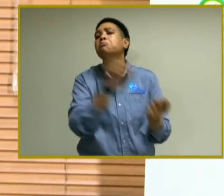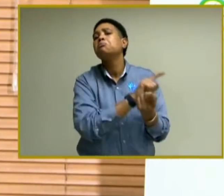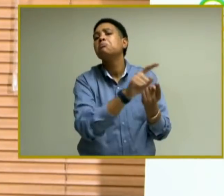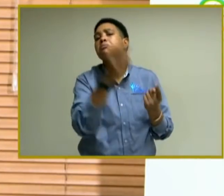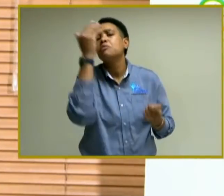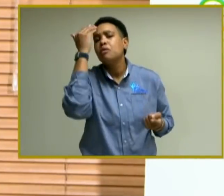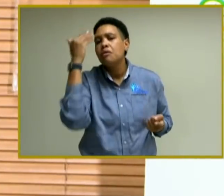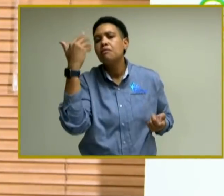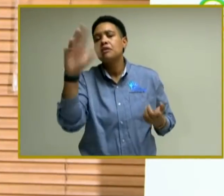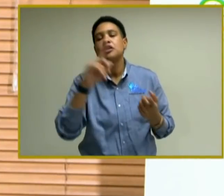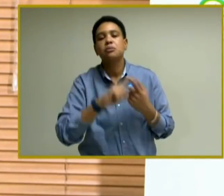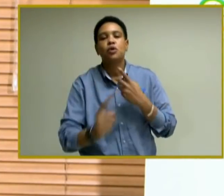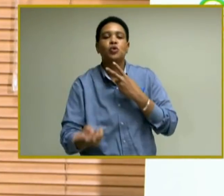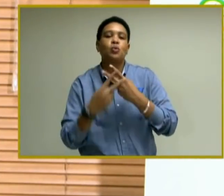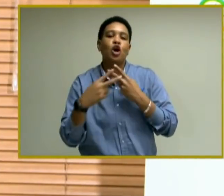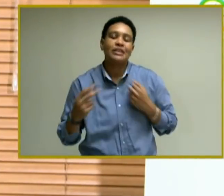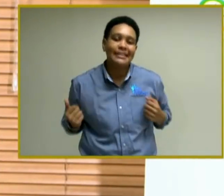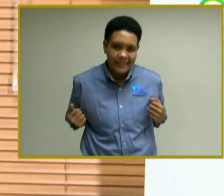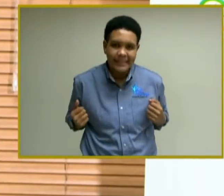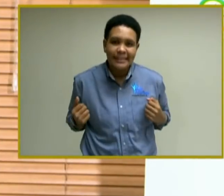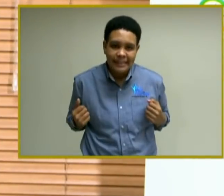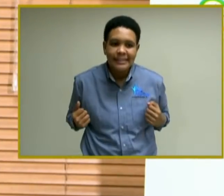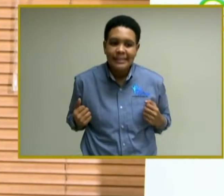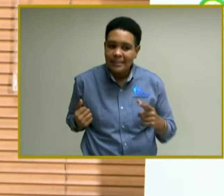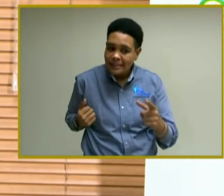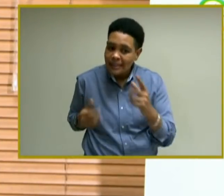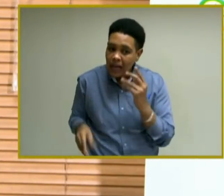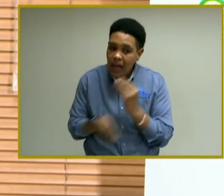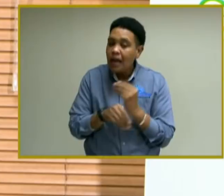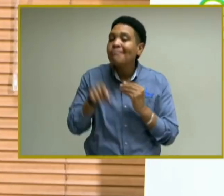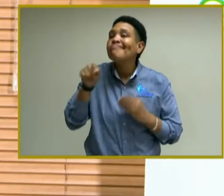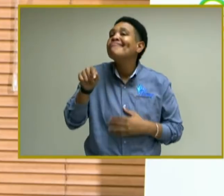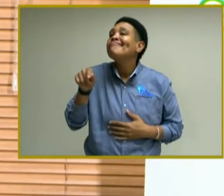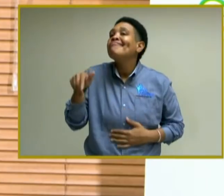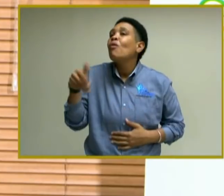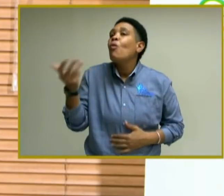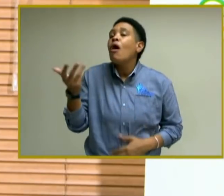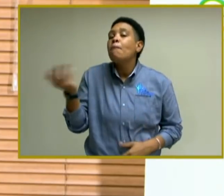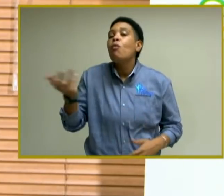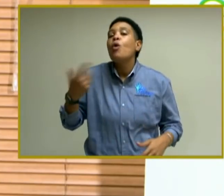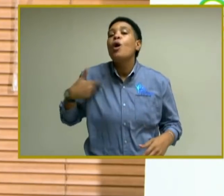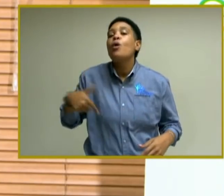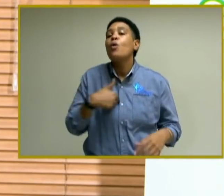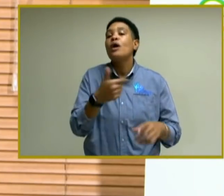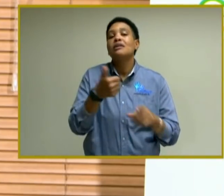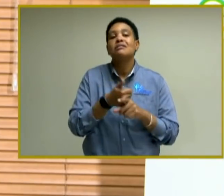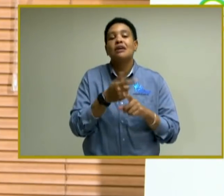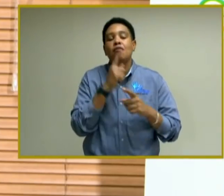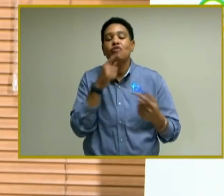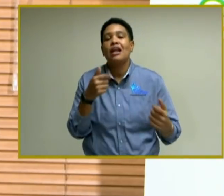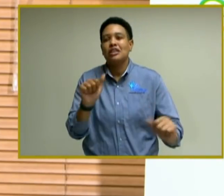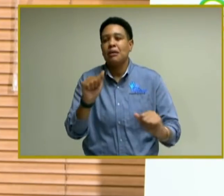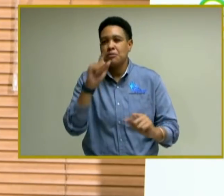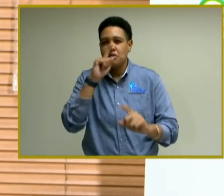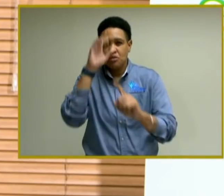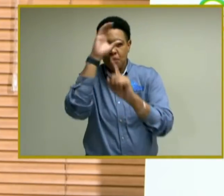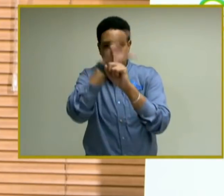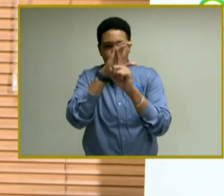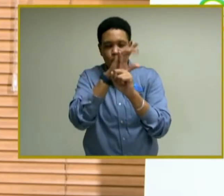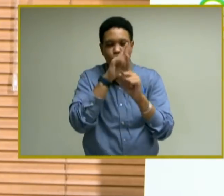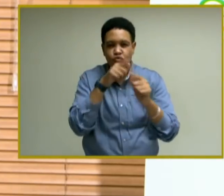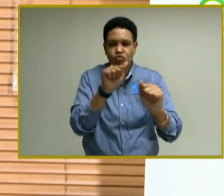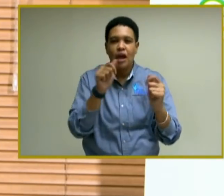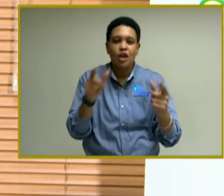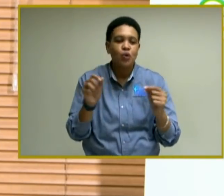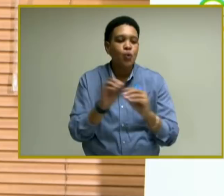as well as quarantine. And this is what we have attempted to pursue.